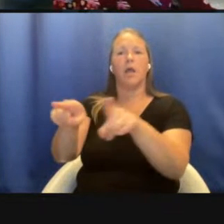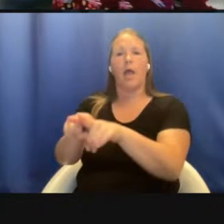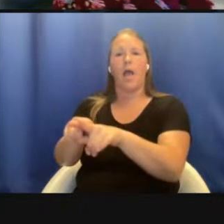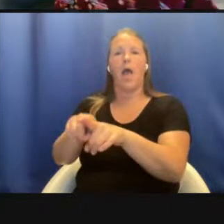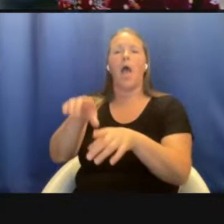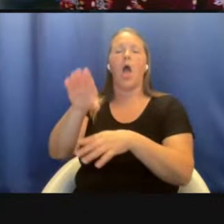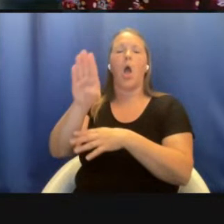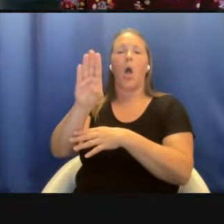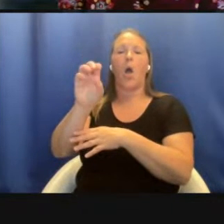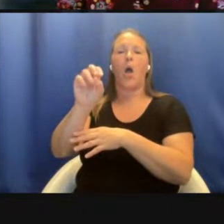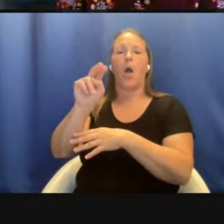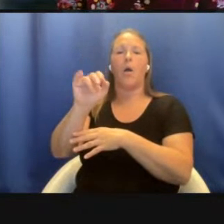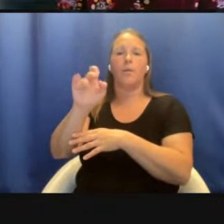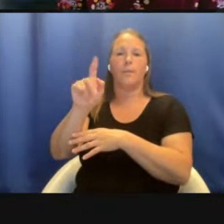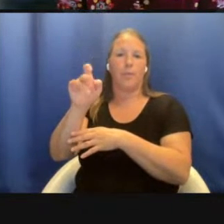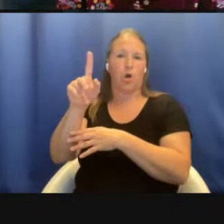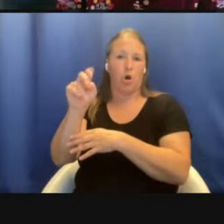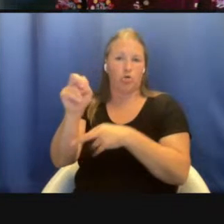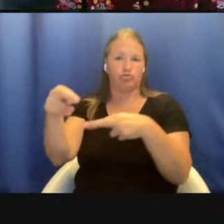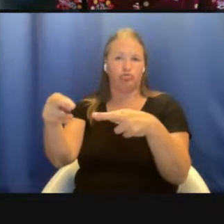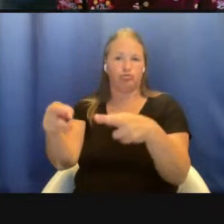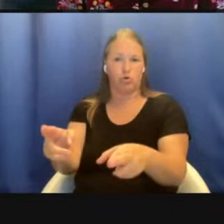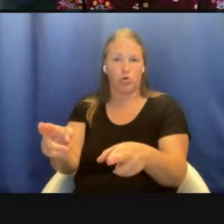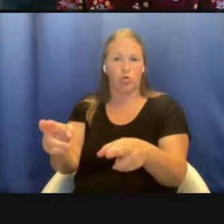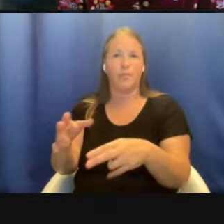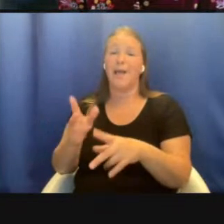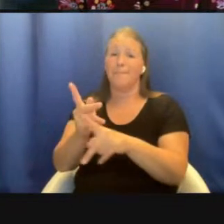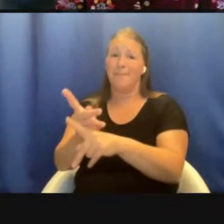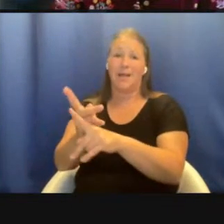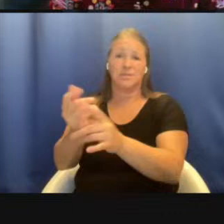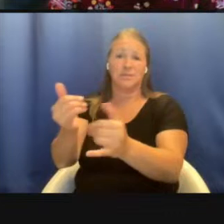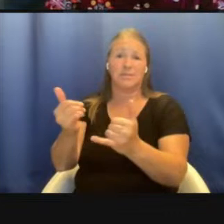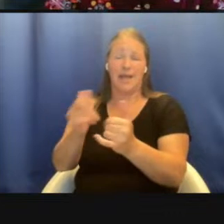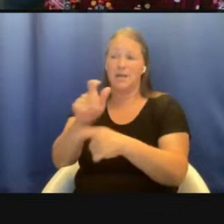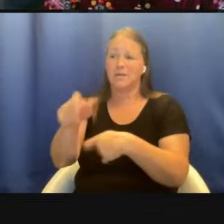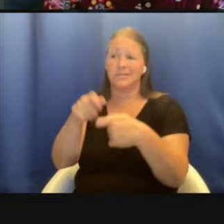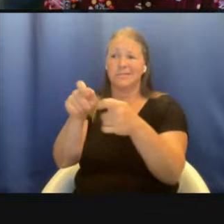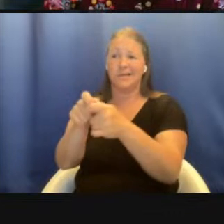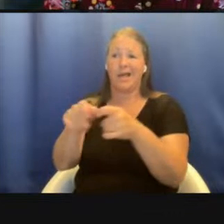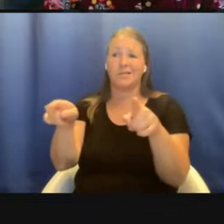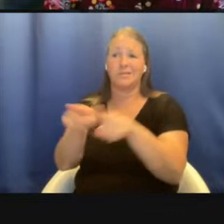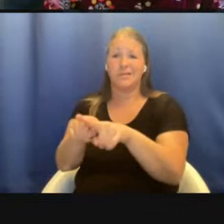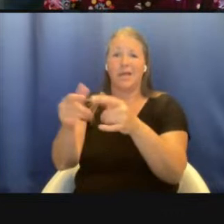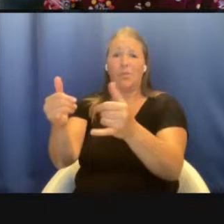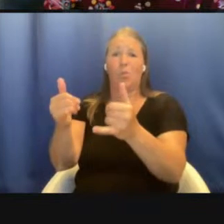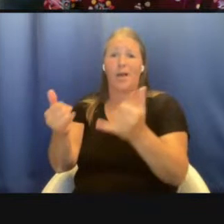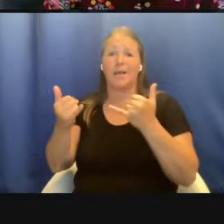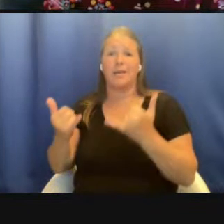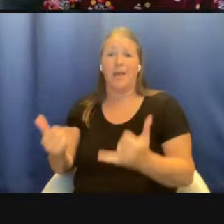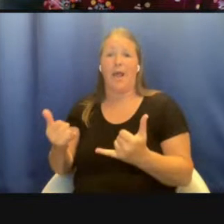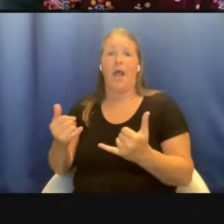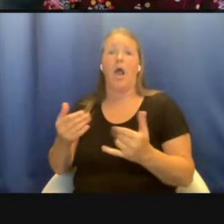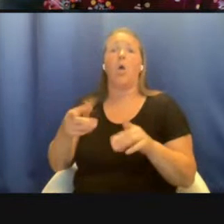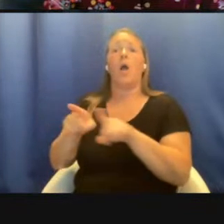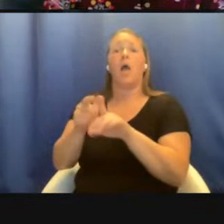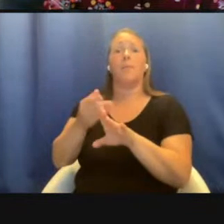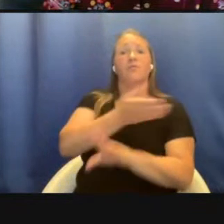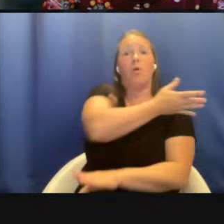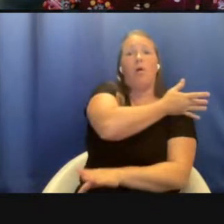maintained today by the descendants in exactly the same way as she